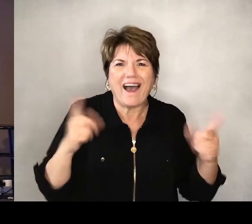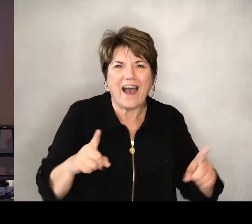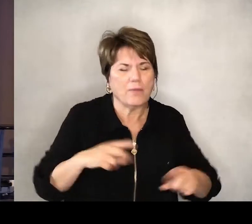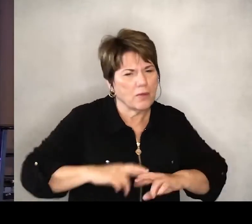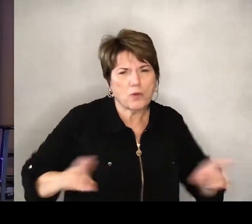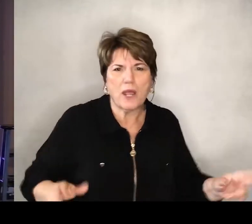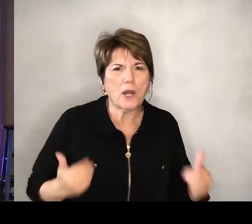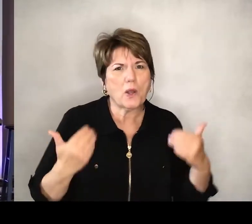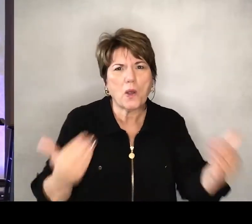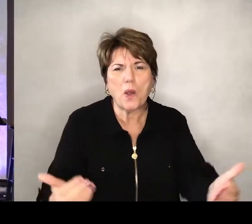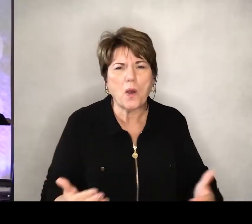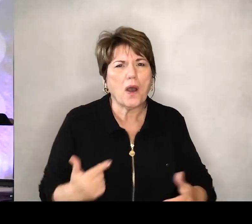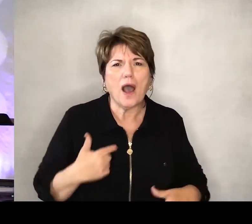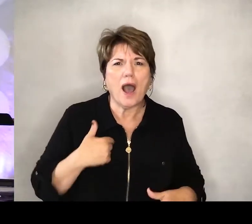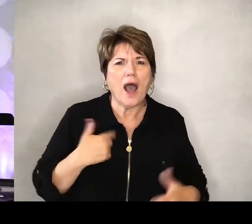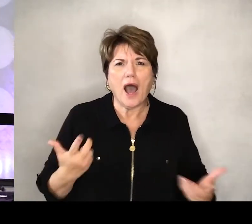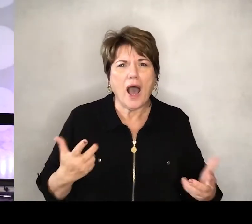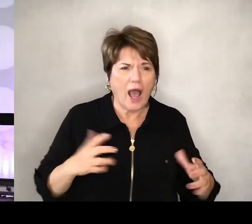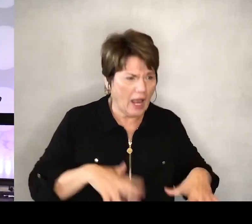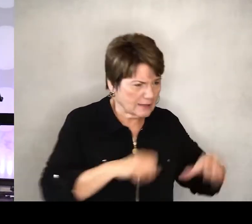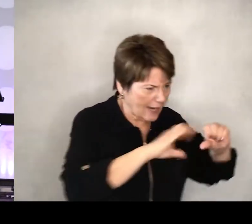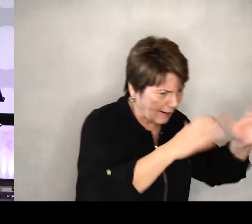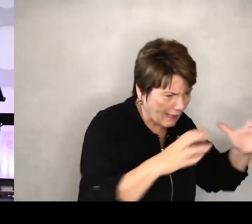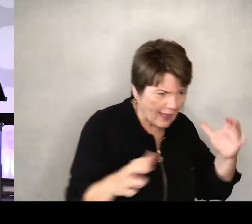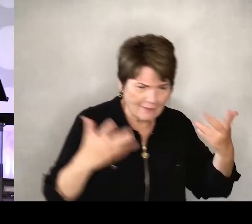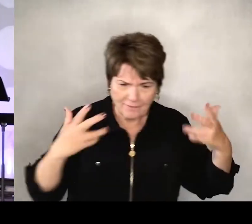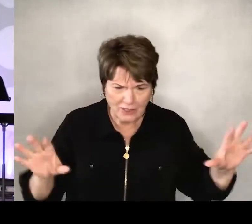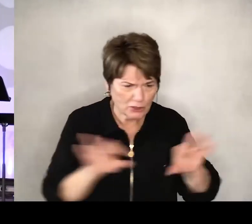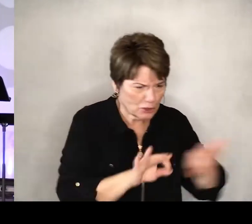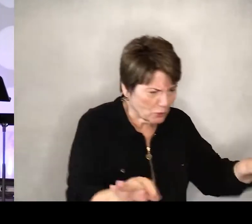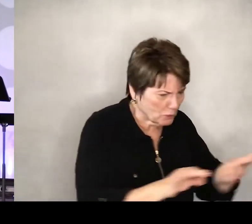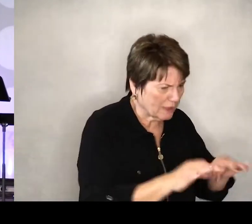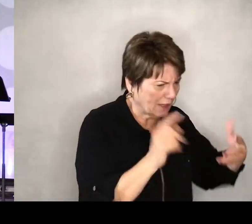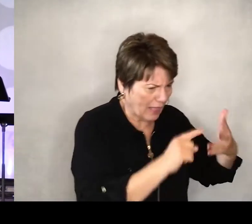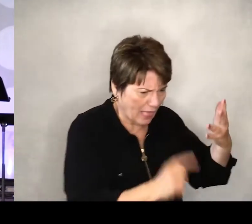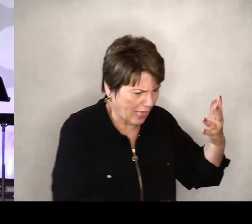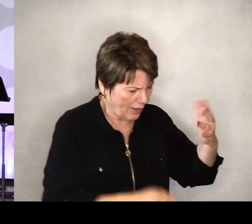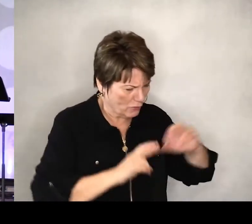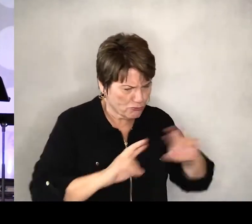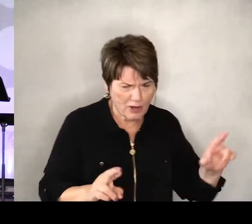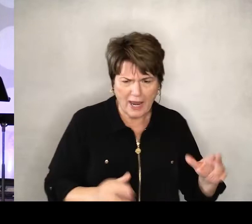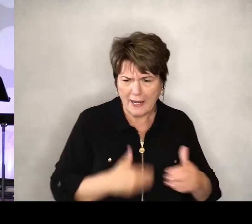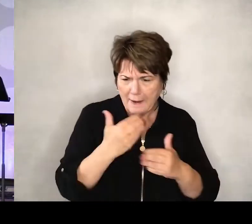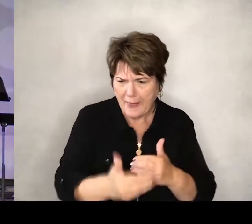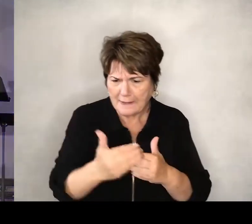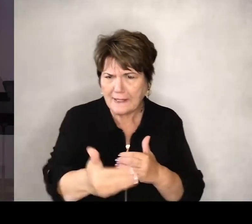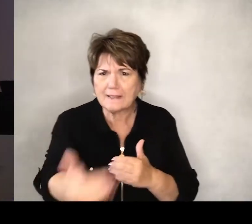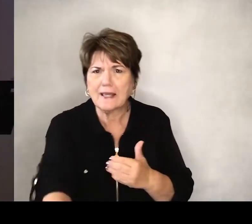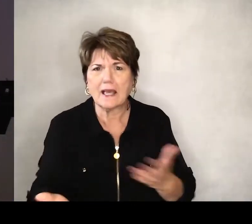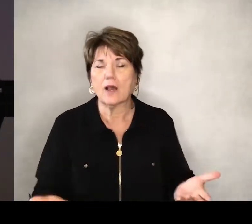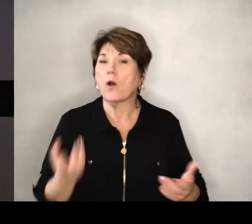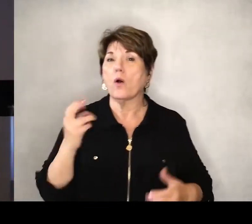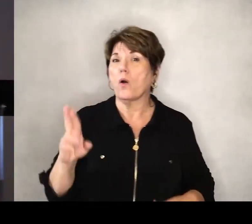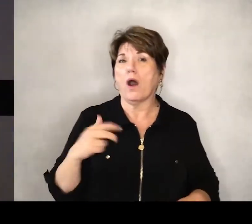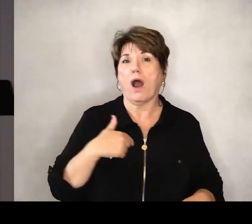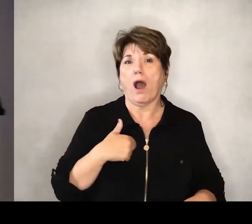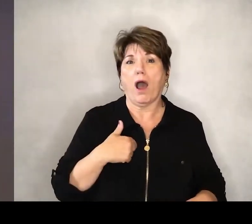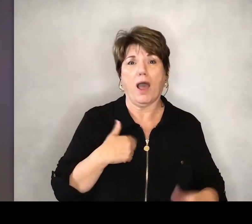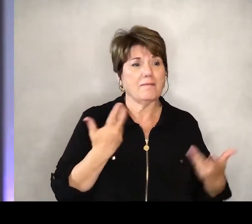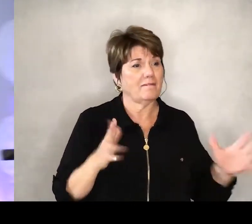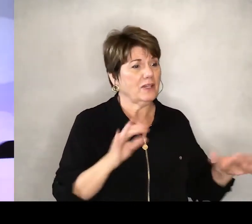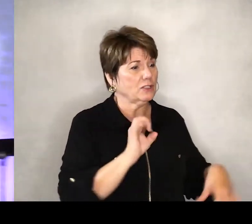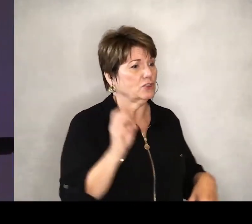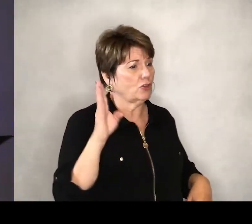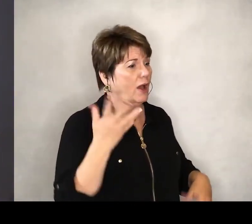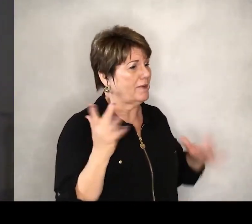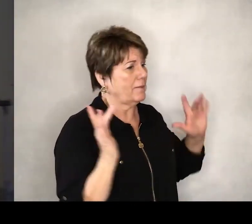I'm ready to go, right? I've taken my classes. I've finished the degree. I've done these things. I'm ready to go on to the next thing, right? Or I'm kind of done with this job.